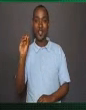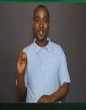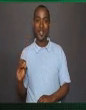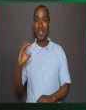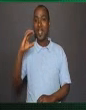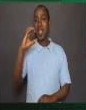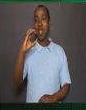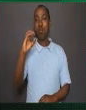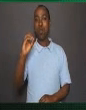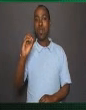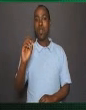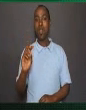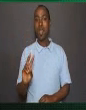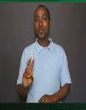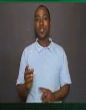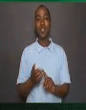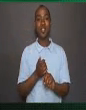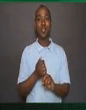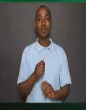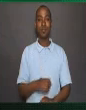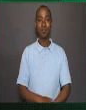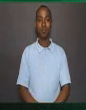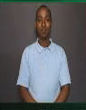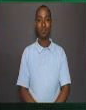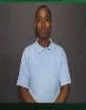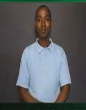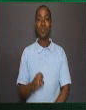0.04% carbon dioxide.